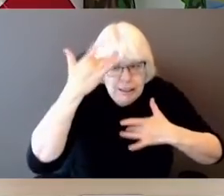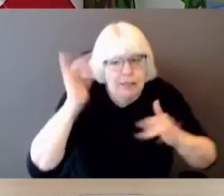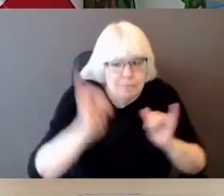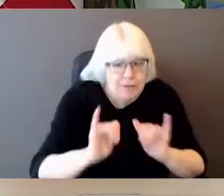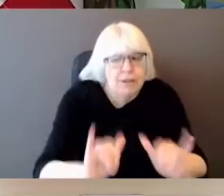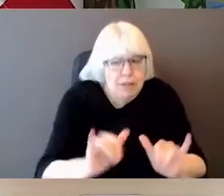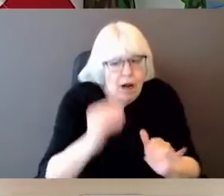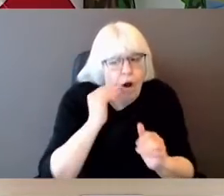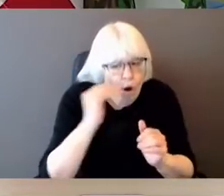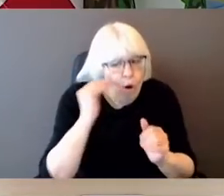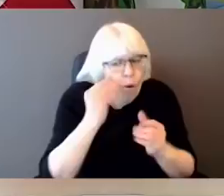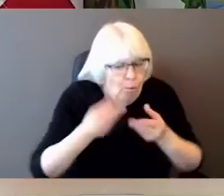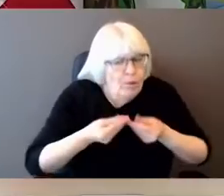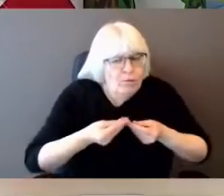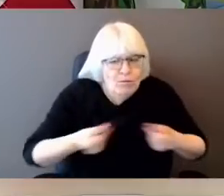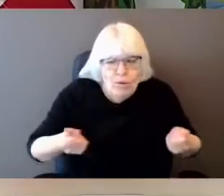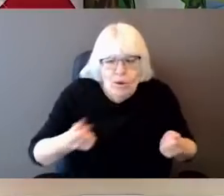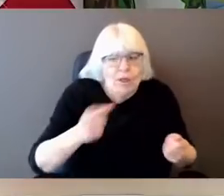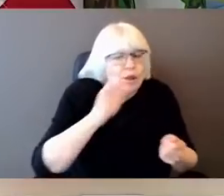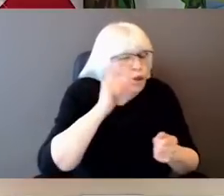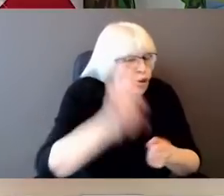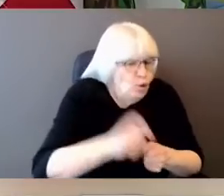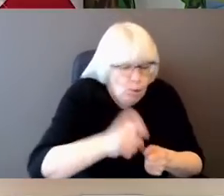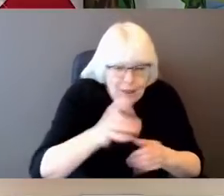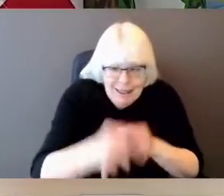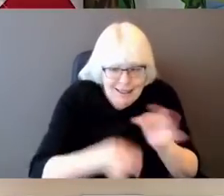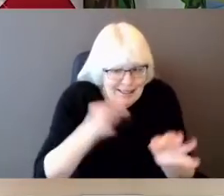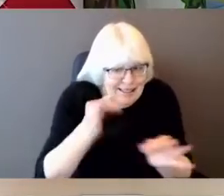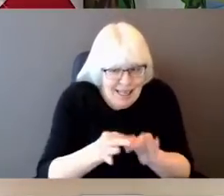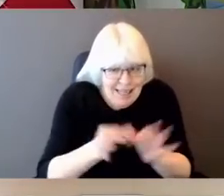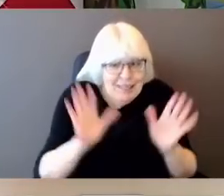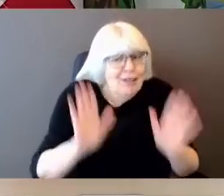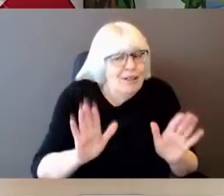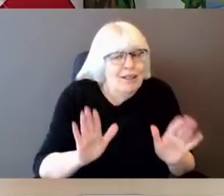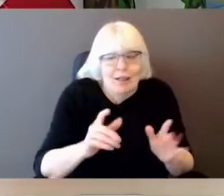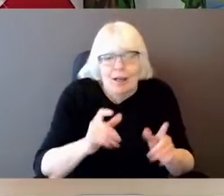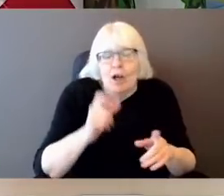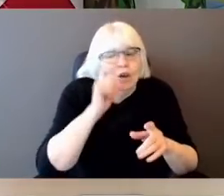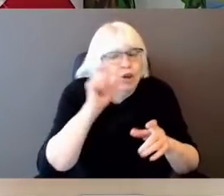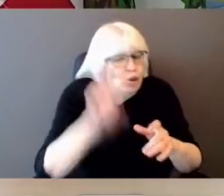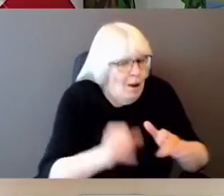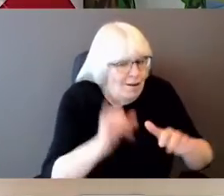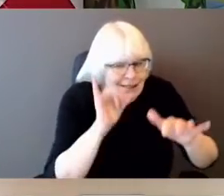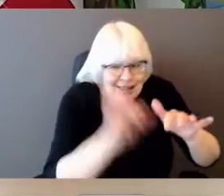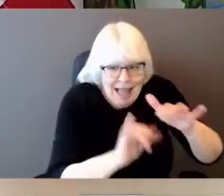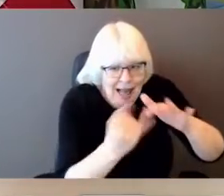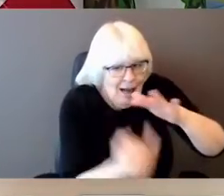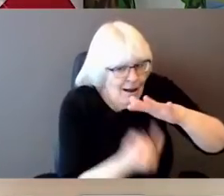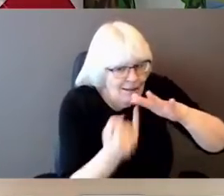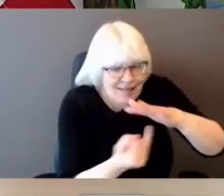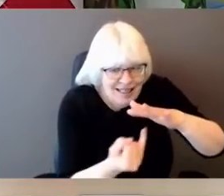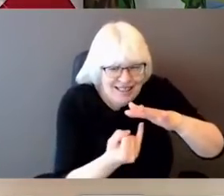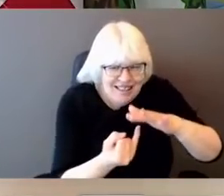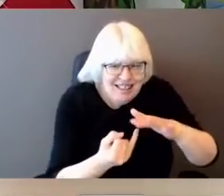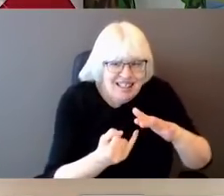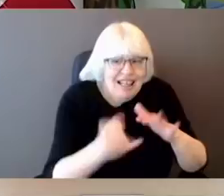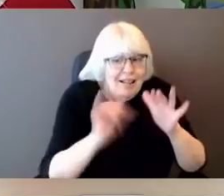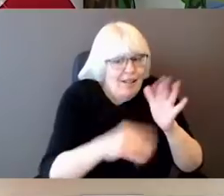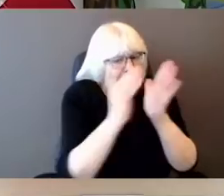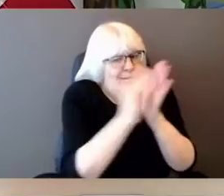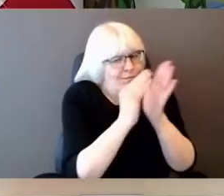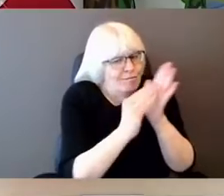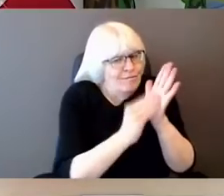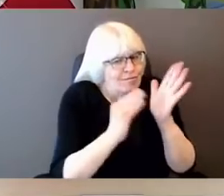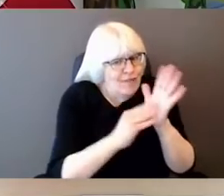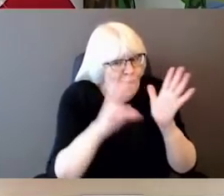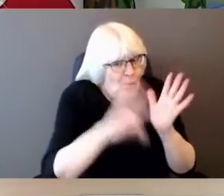testing is not recommended, as Dr. Cameron said, so you would not be isolating in those circumstances, and that's what is outlined on the web. Okay, so you don't isolate, you don't have